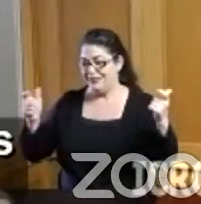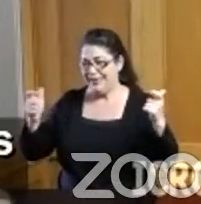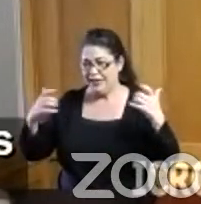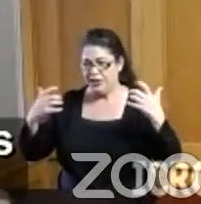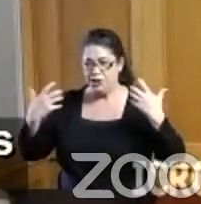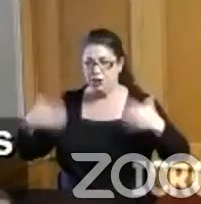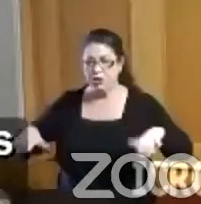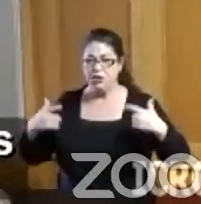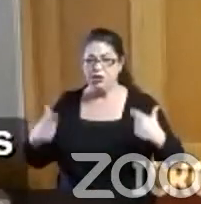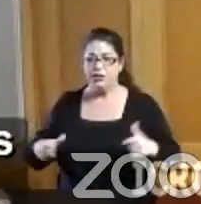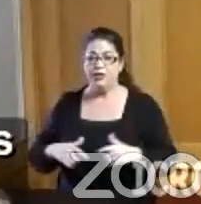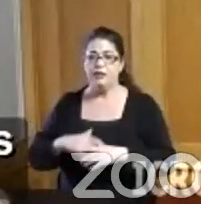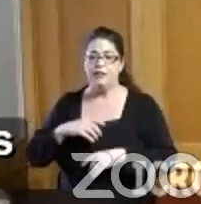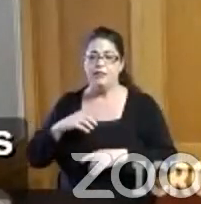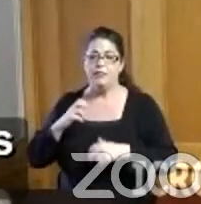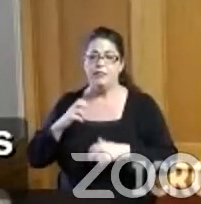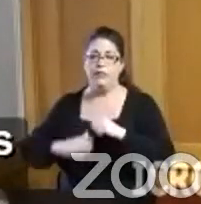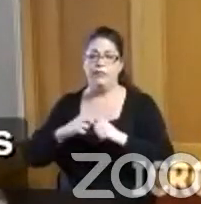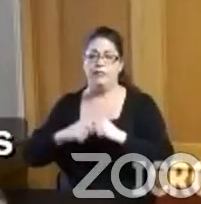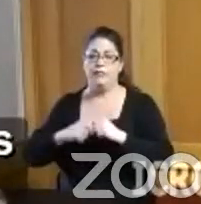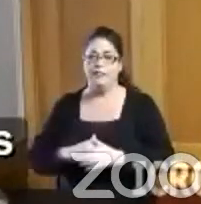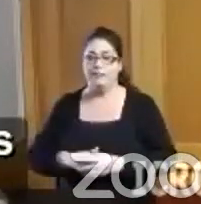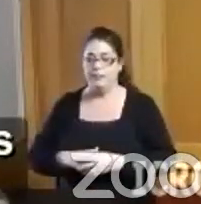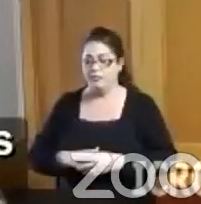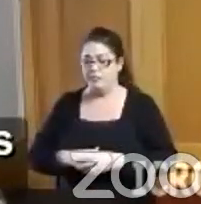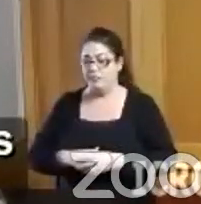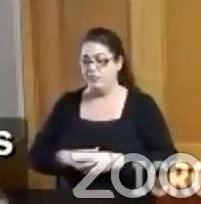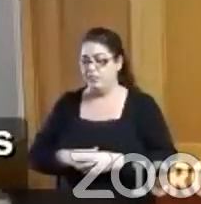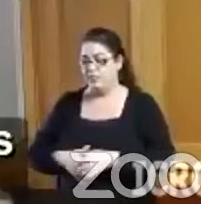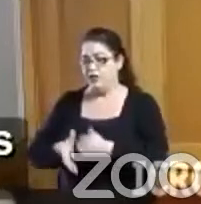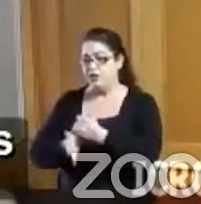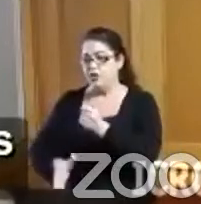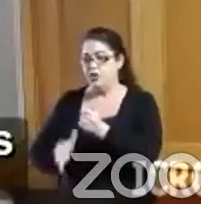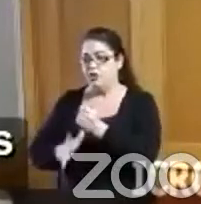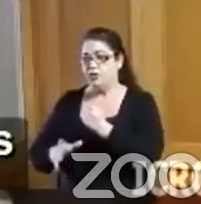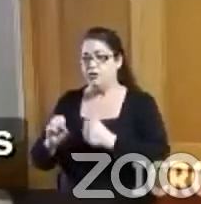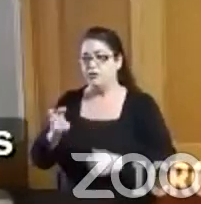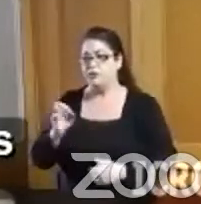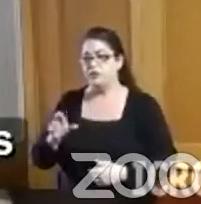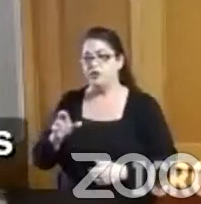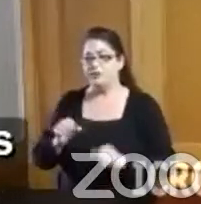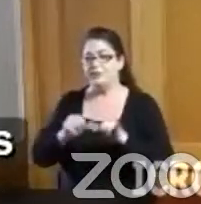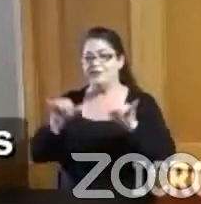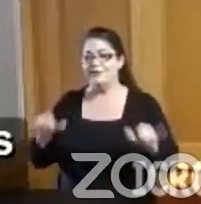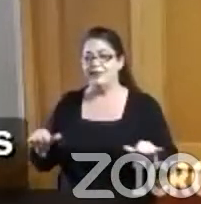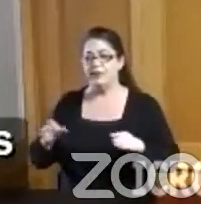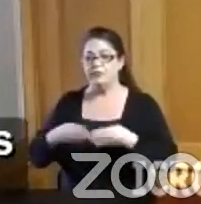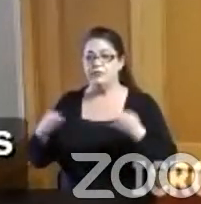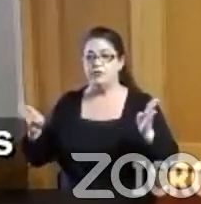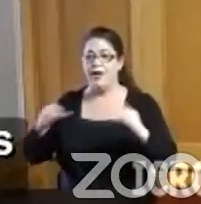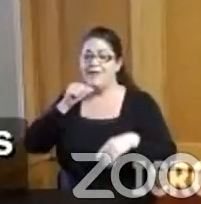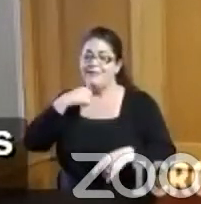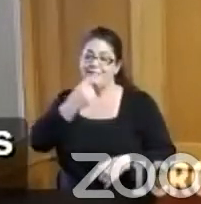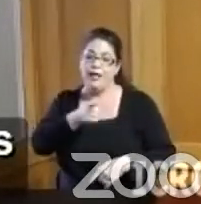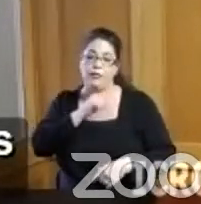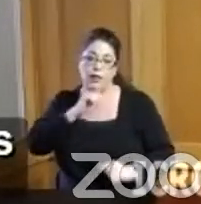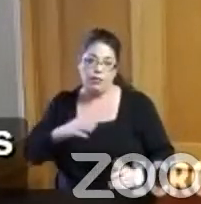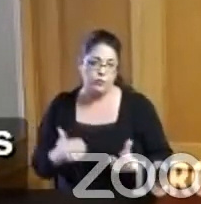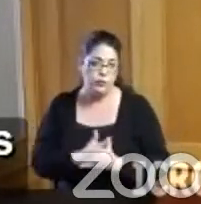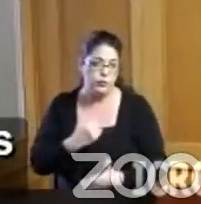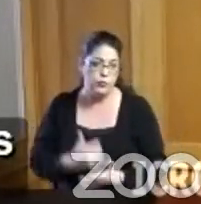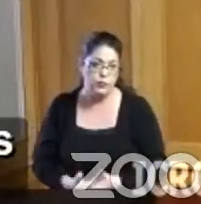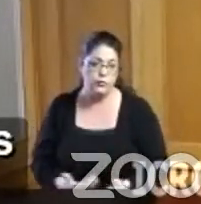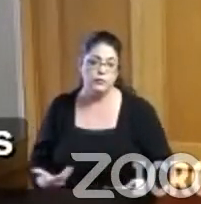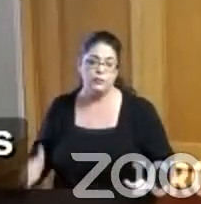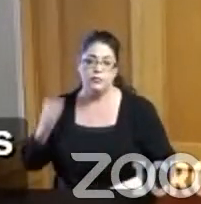massive issue, problem. Our sewer system, just in general, we know that. I'm not telling you anything that you